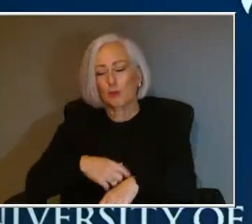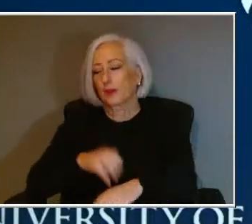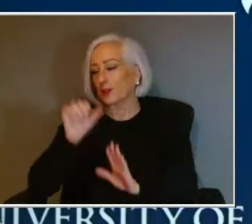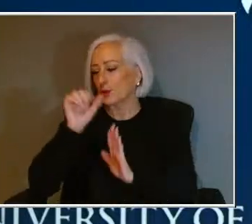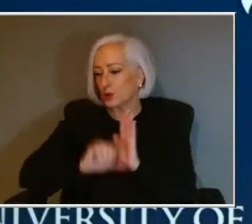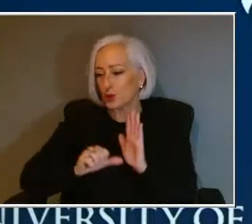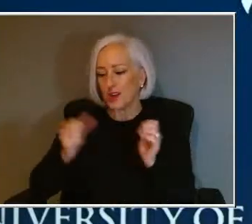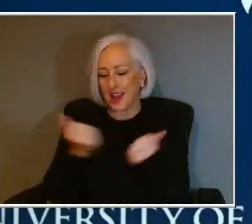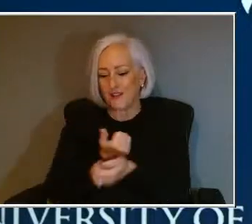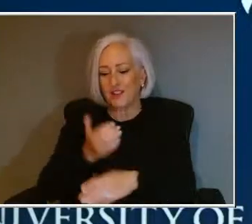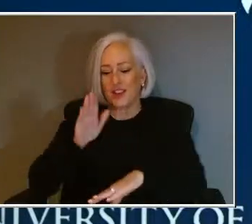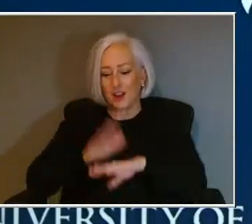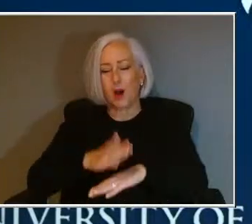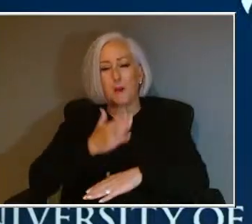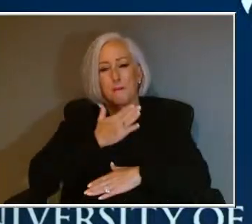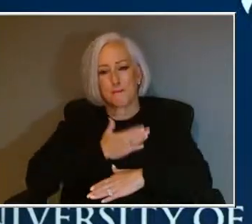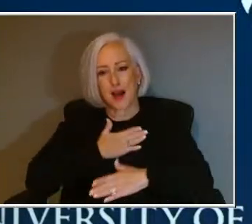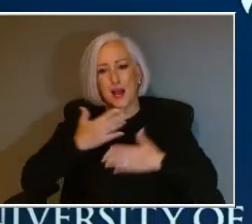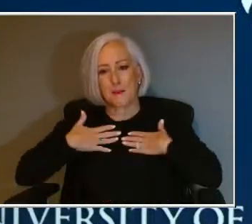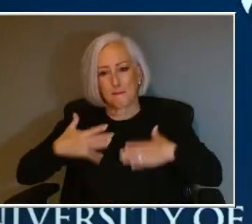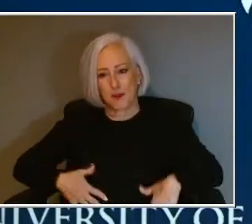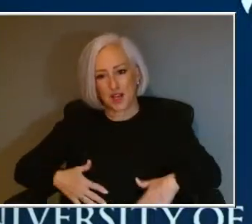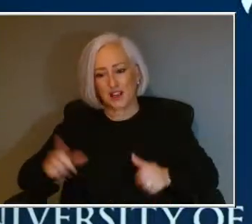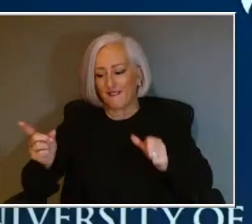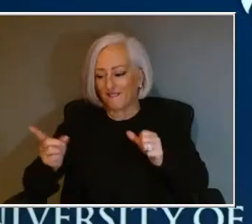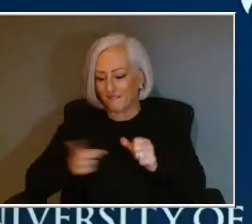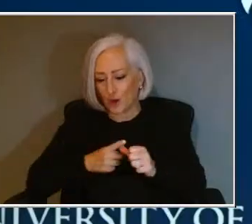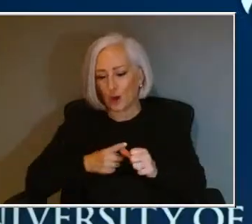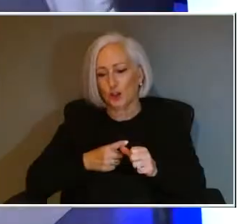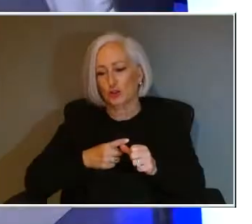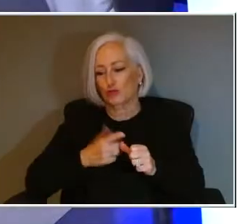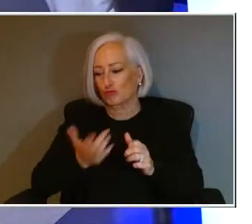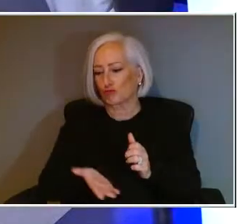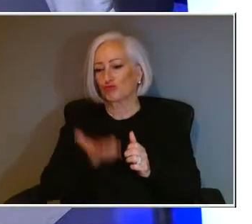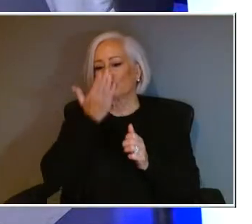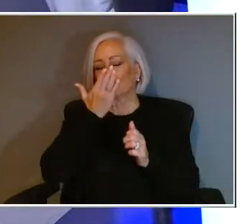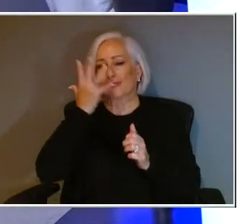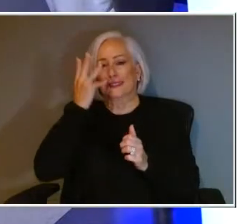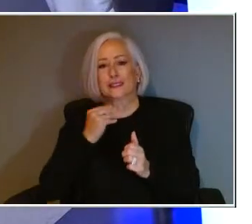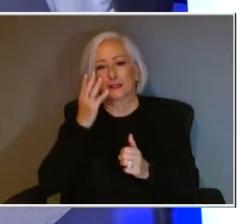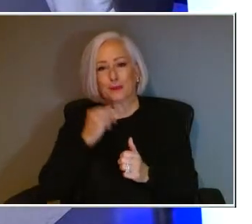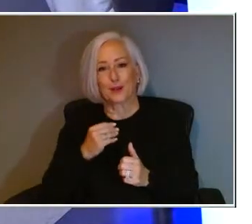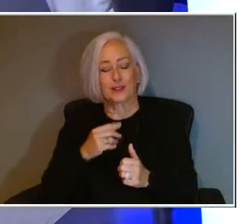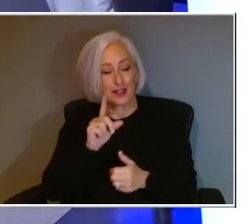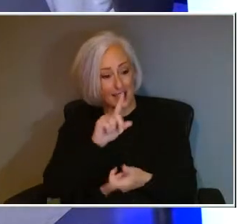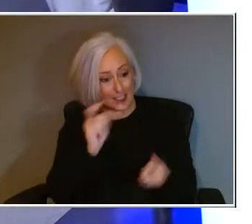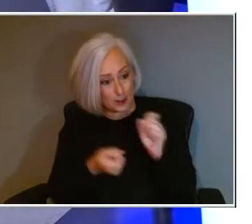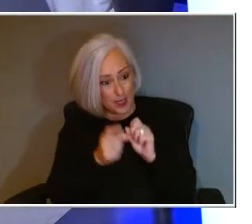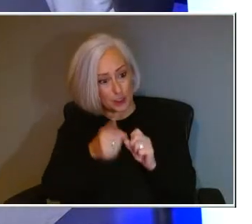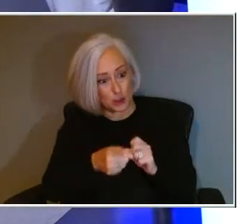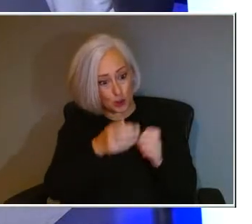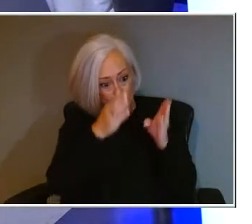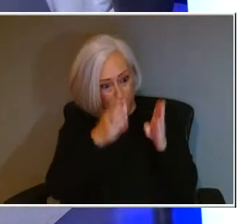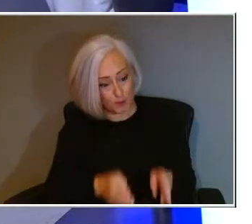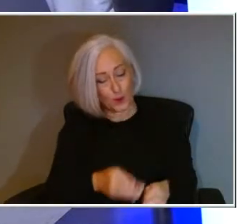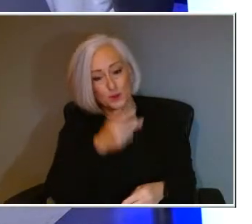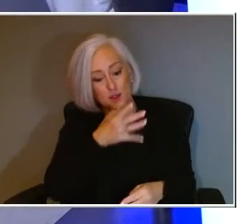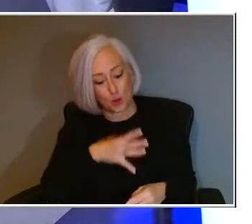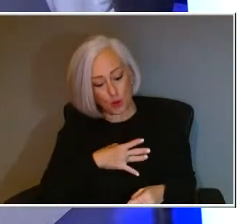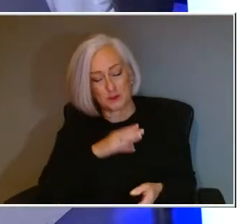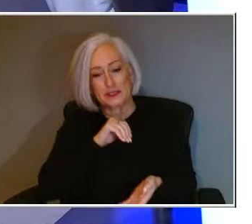own body. It's the first-hand experience. It's changed you completely as a person, yes. a woman, and as a doctor.